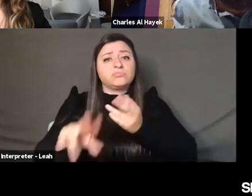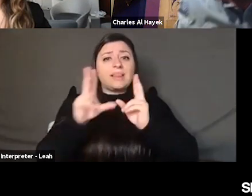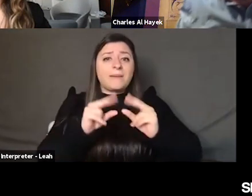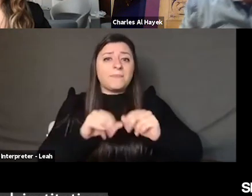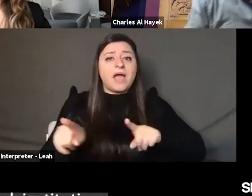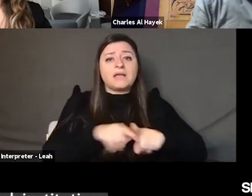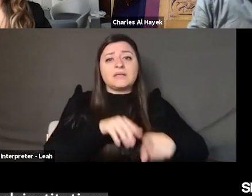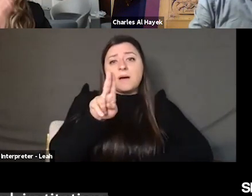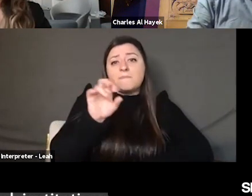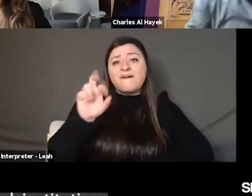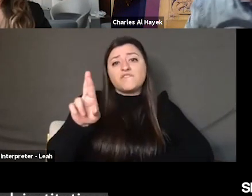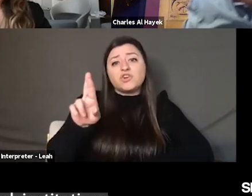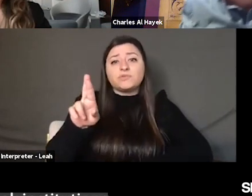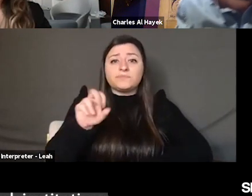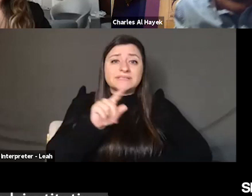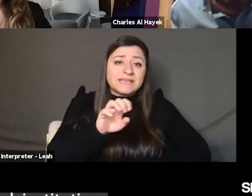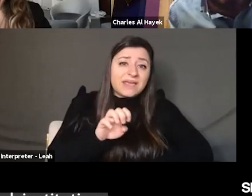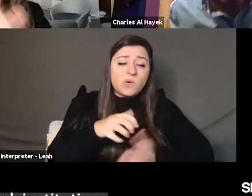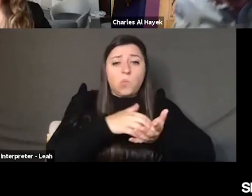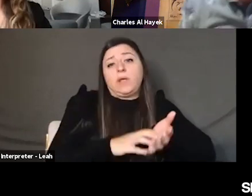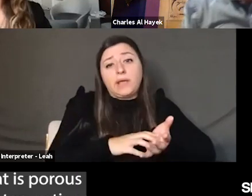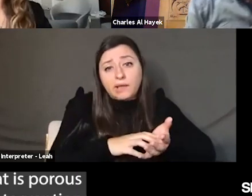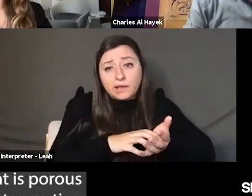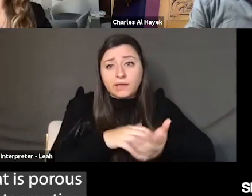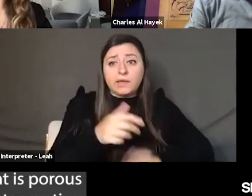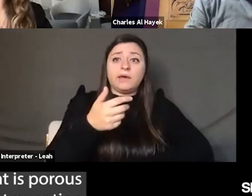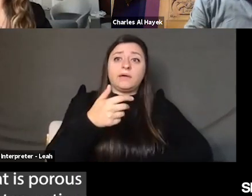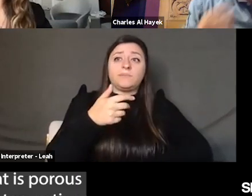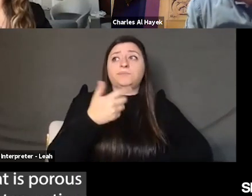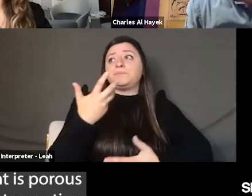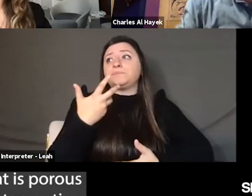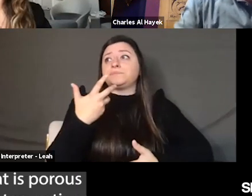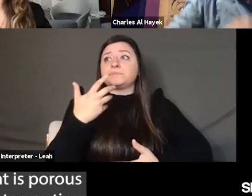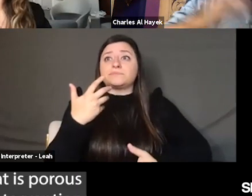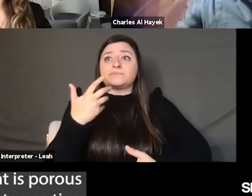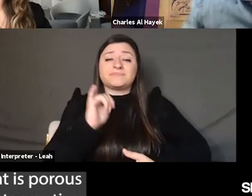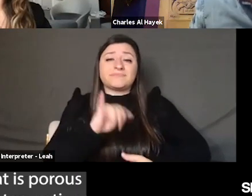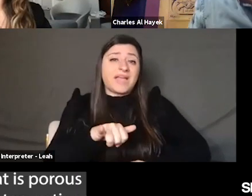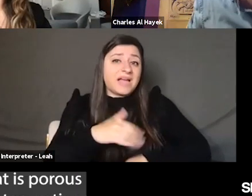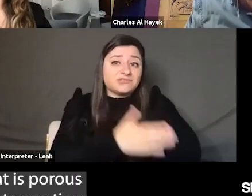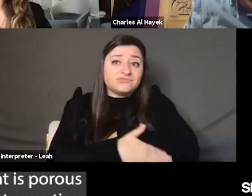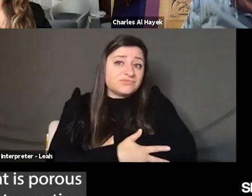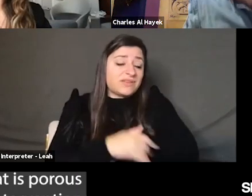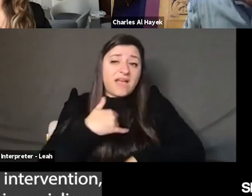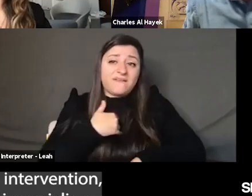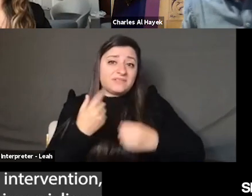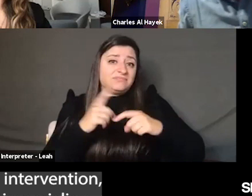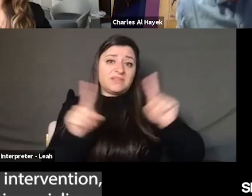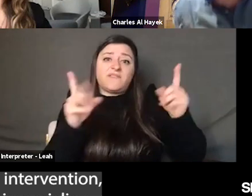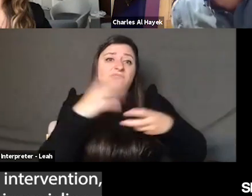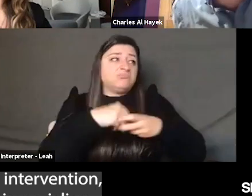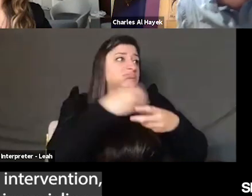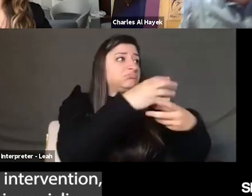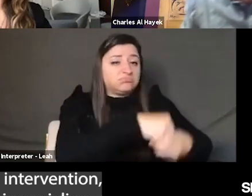state, as a state with weak institutions, as a state that is porous to all kinds of intervention, not